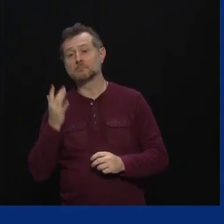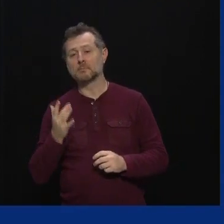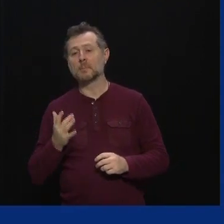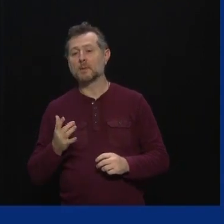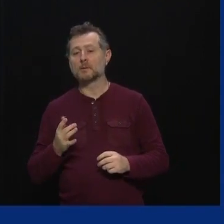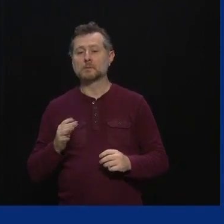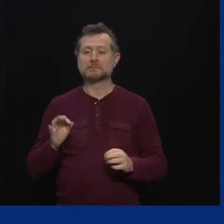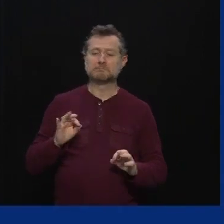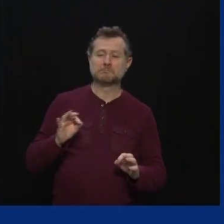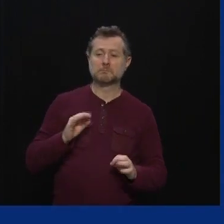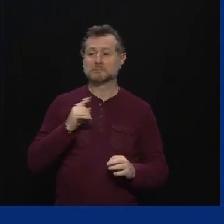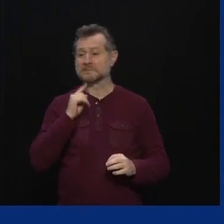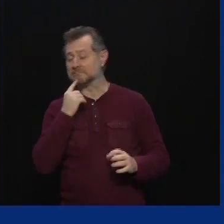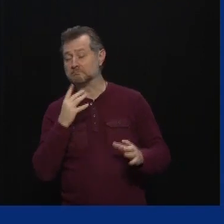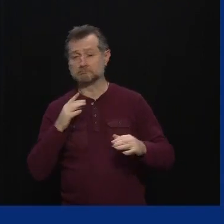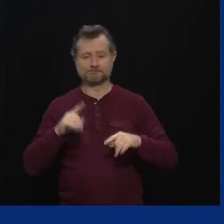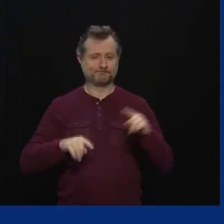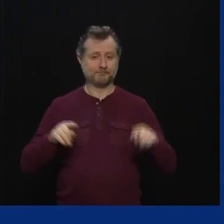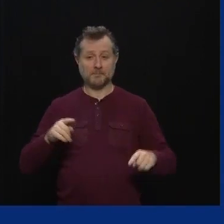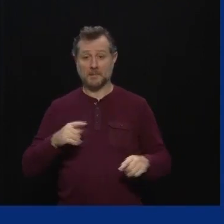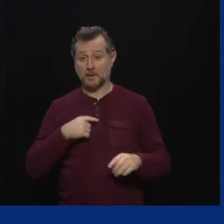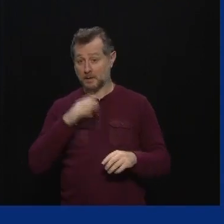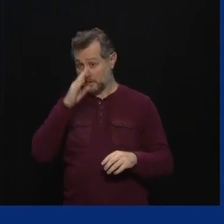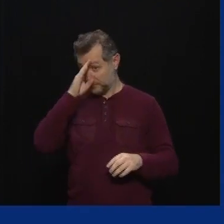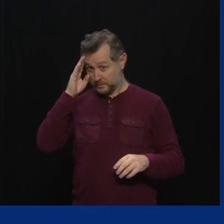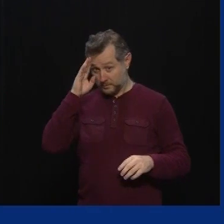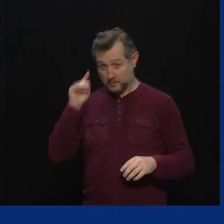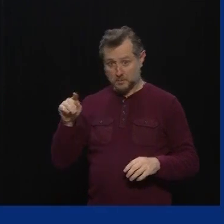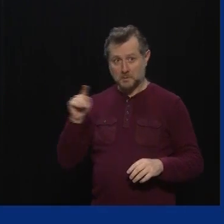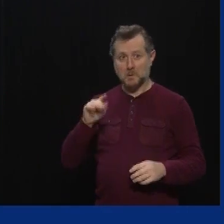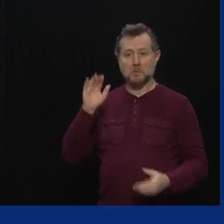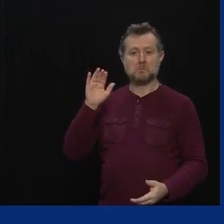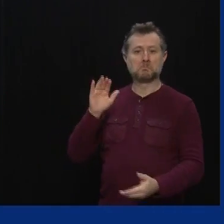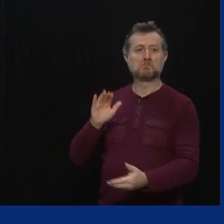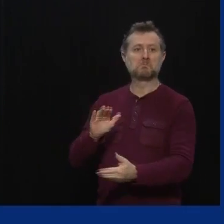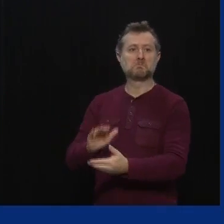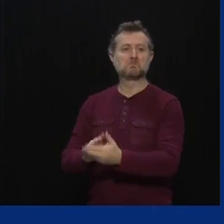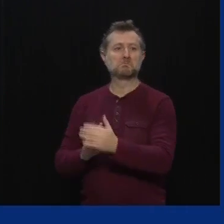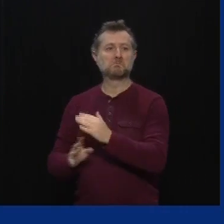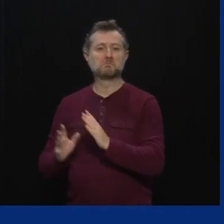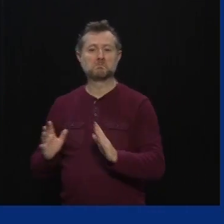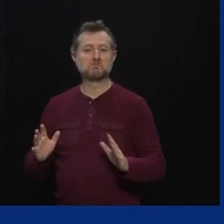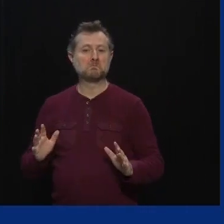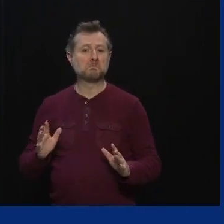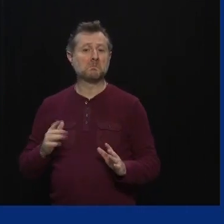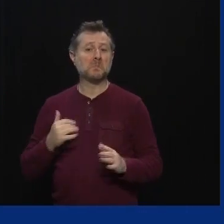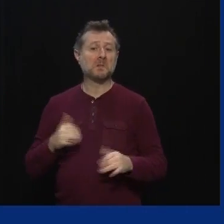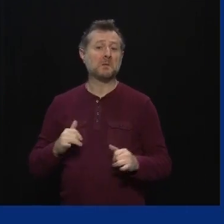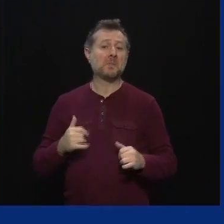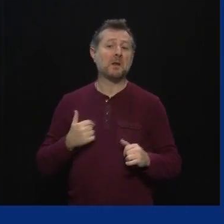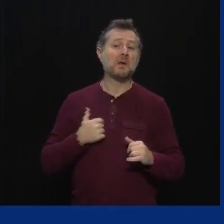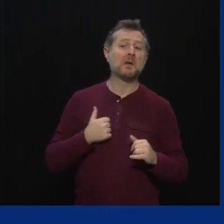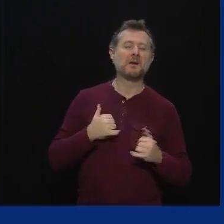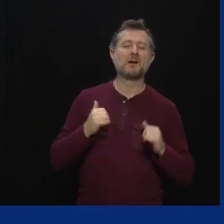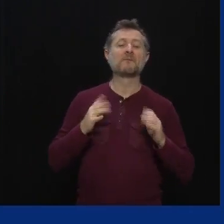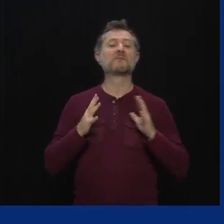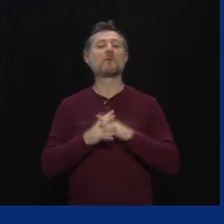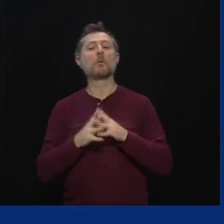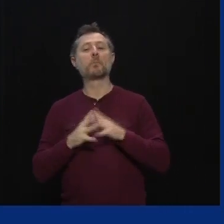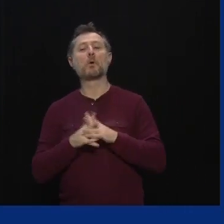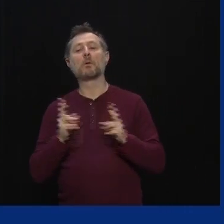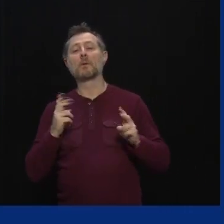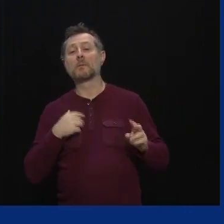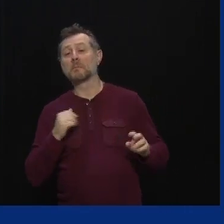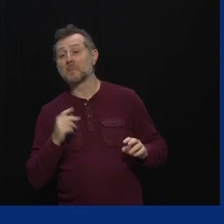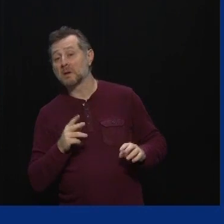flatten. As you know me, I'm not spiking a football anytime soon, because we also saw, as I mentioned a dozen